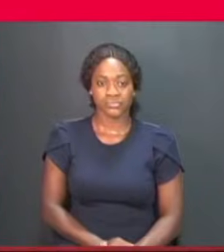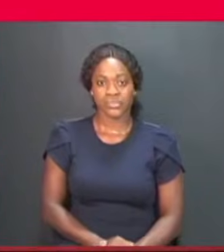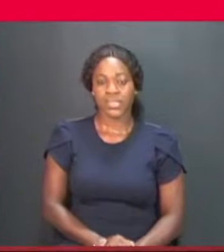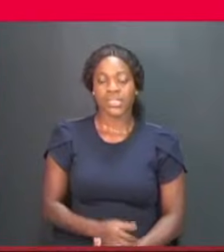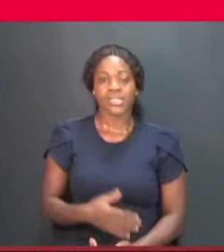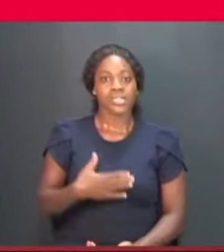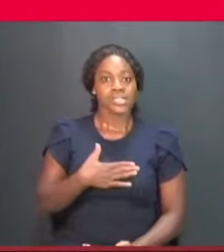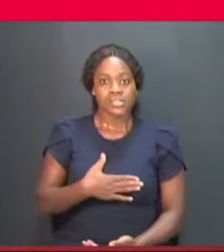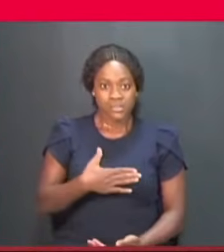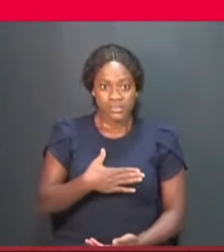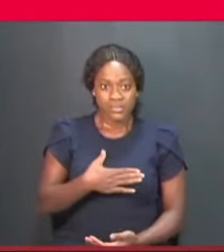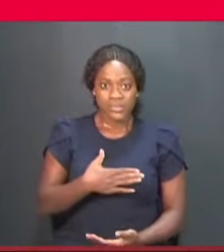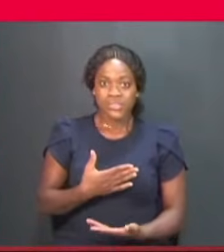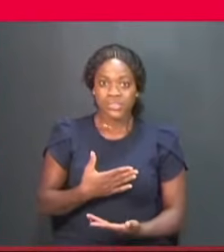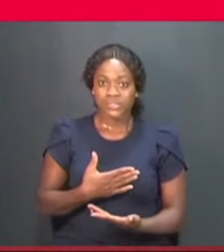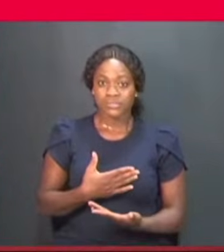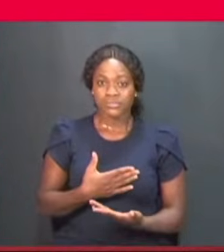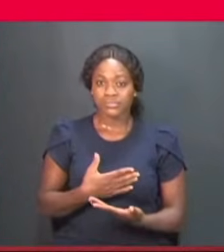to